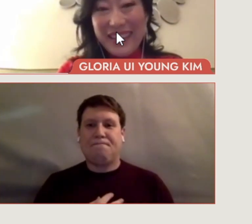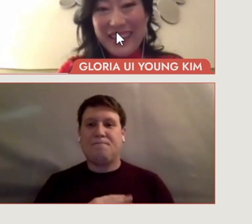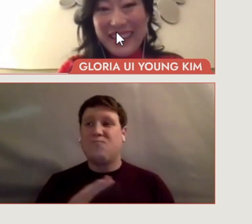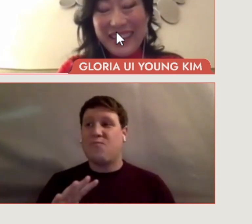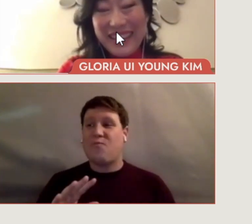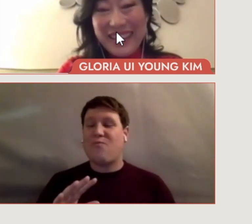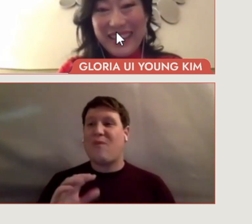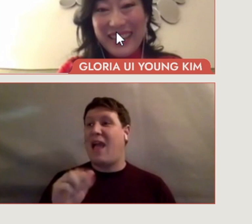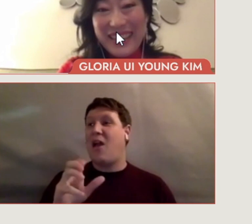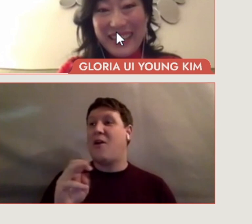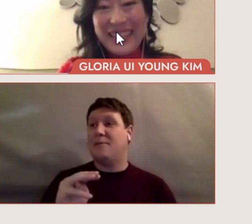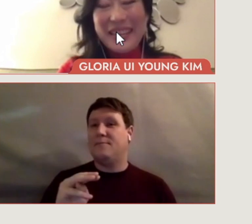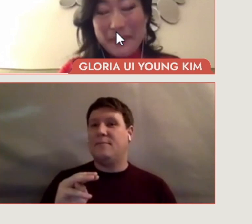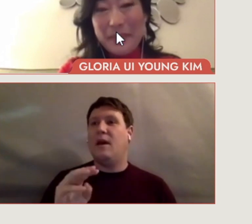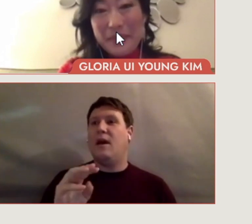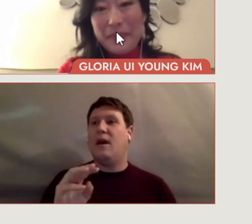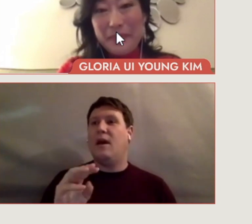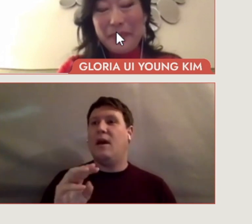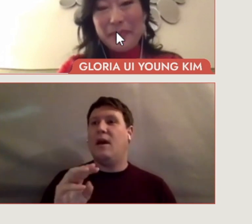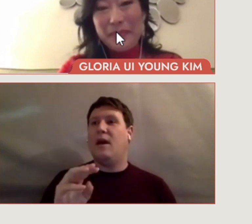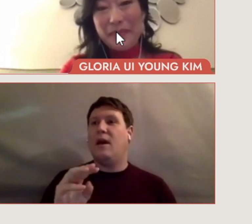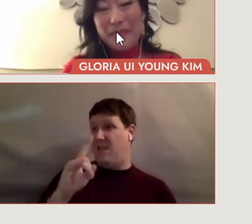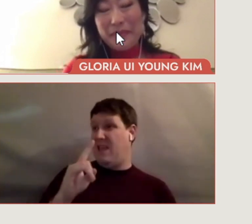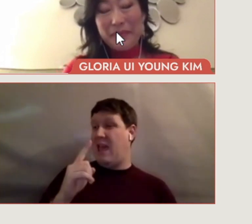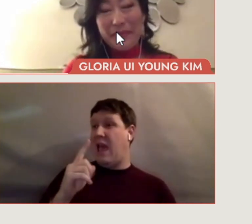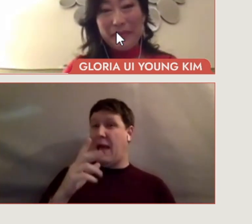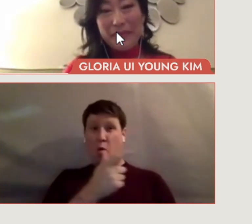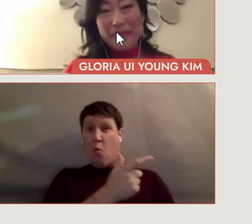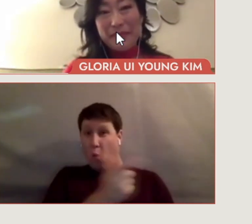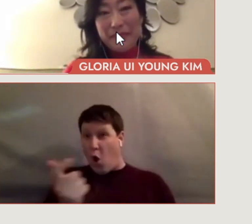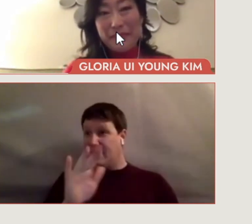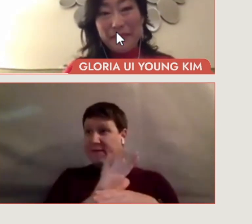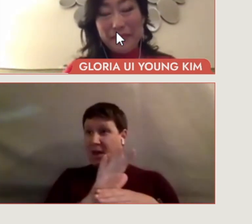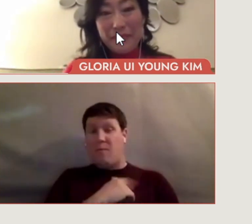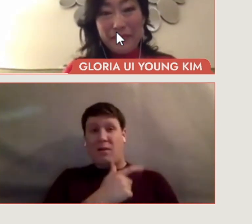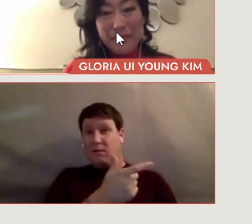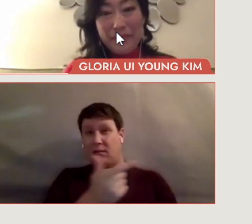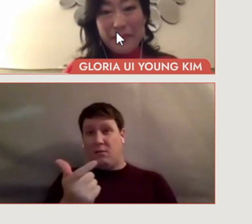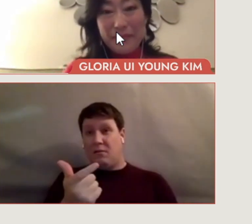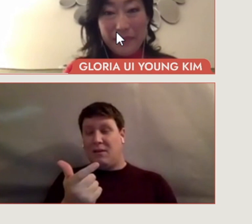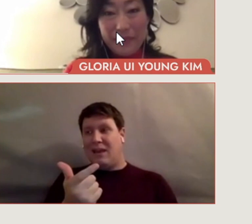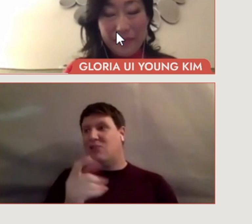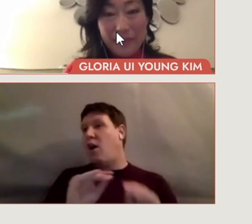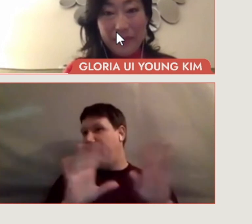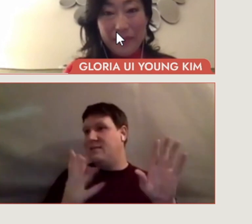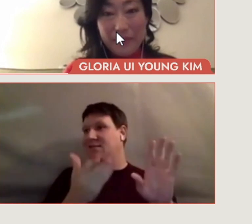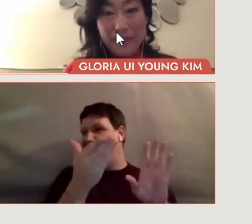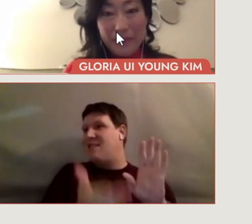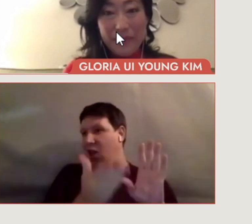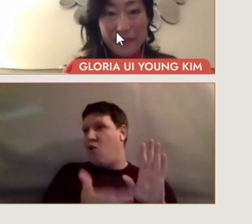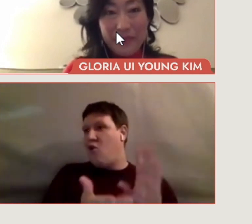I think it bears out in the film too, and you know, it's really interesting that you brought up you know, this kind of